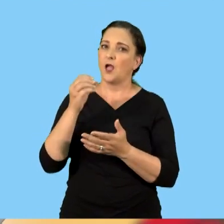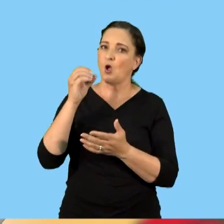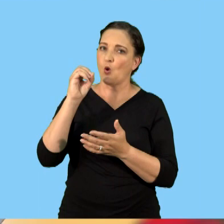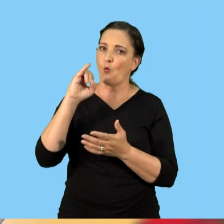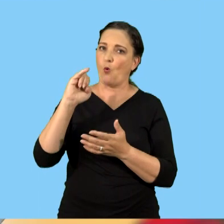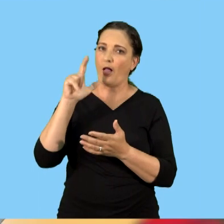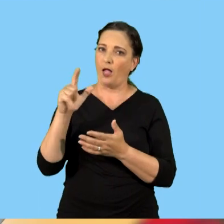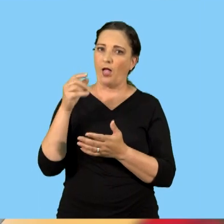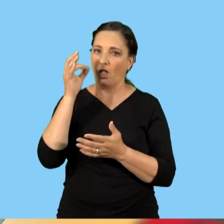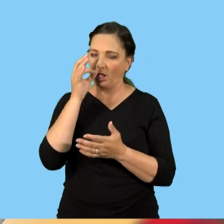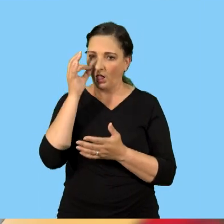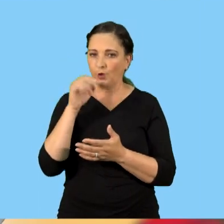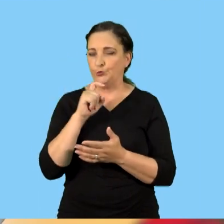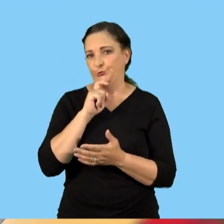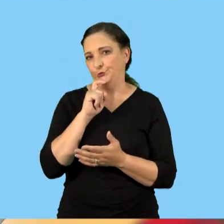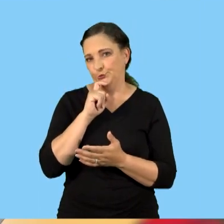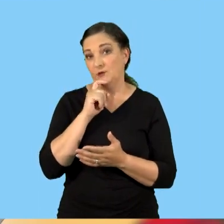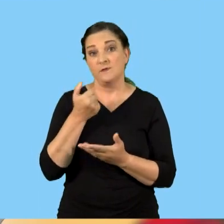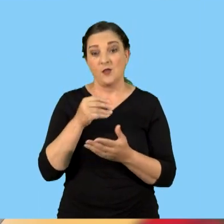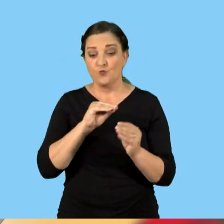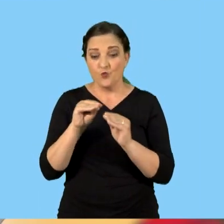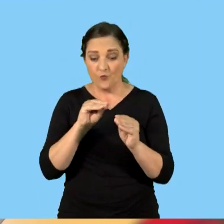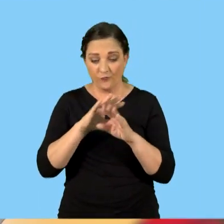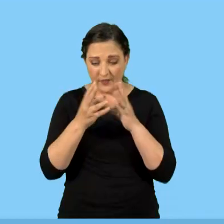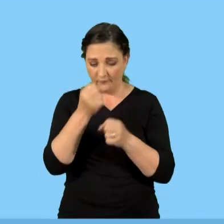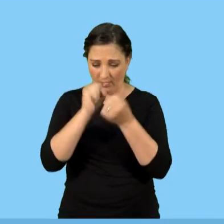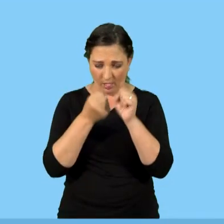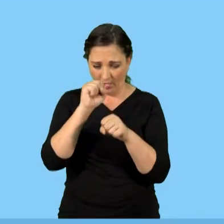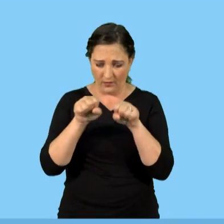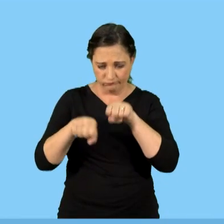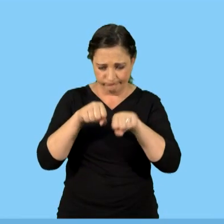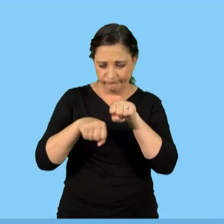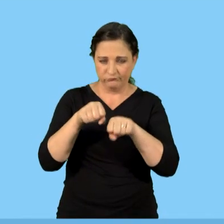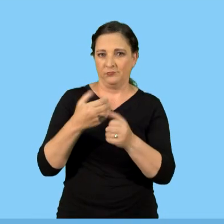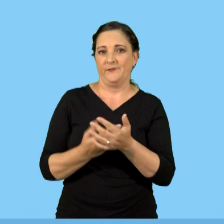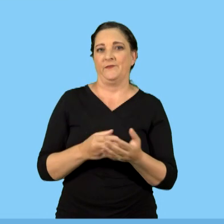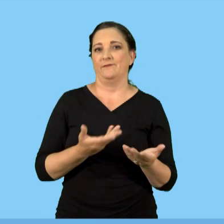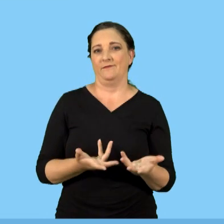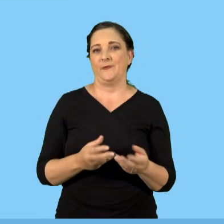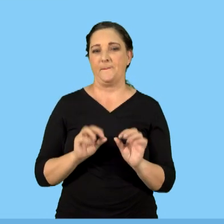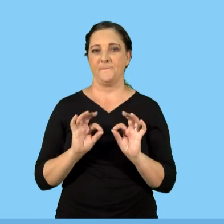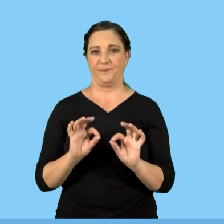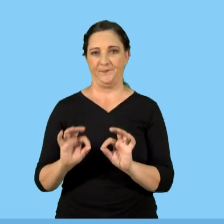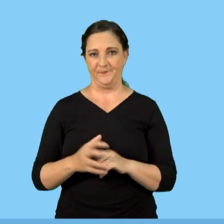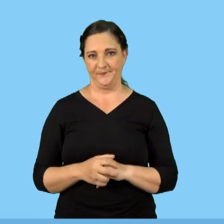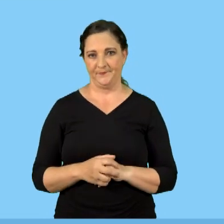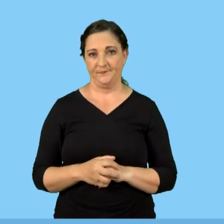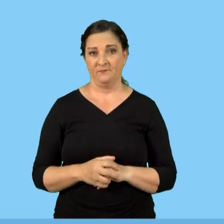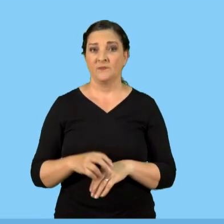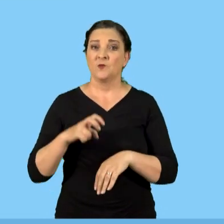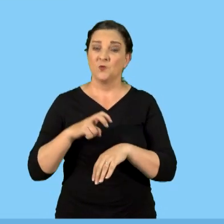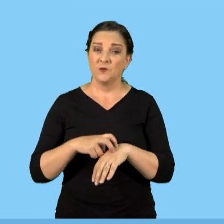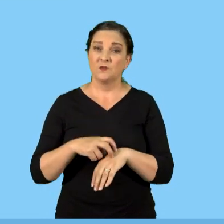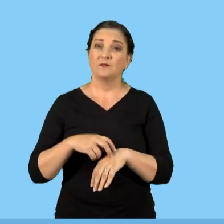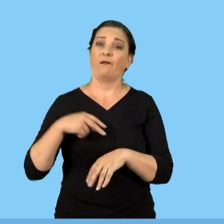so that those machines can keep on moving nicely and nicer. So therefore, this oil that we are using on our machines, the moving